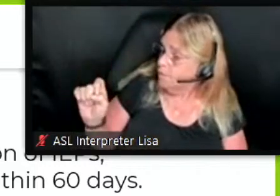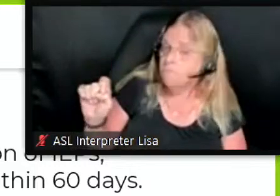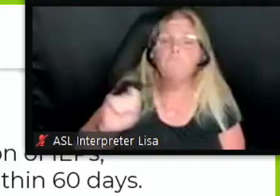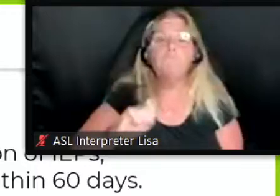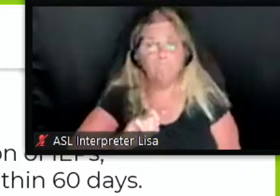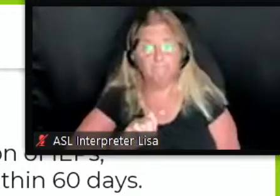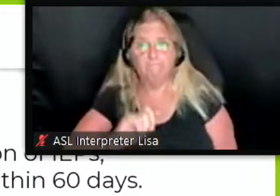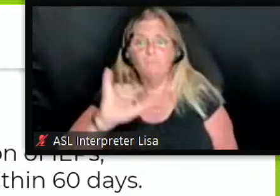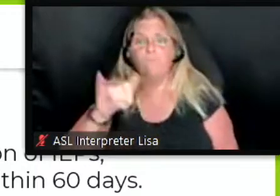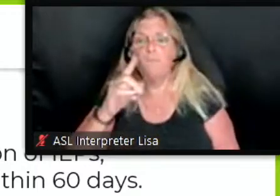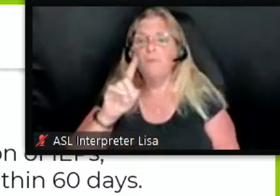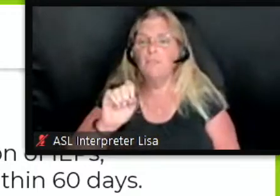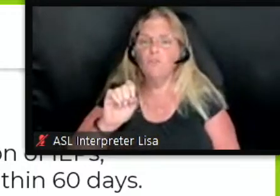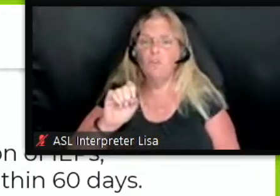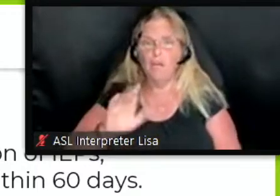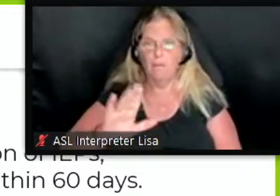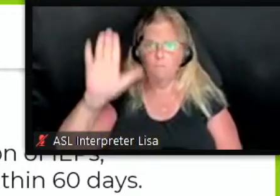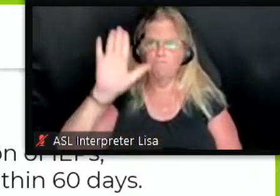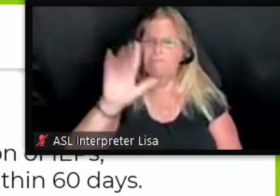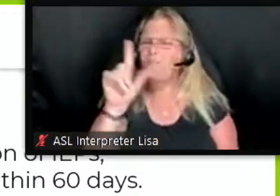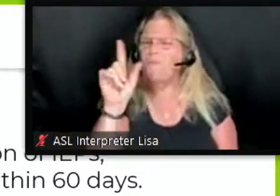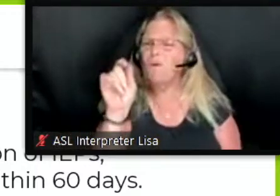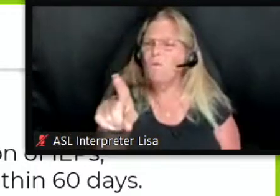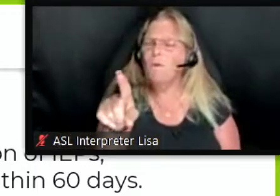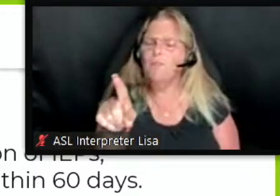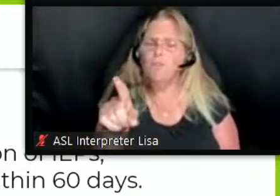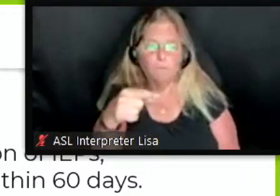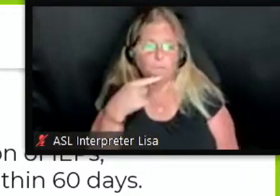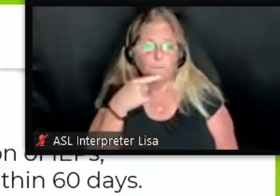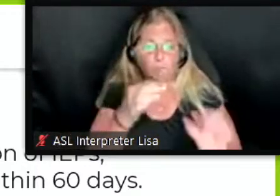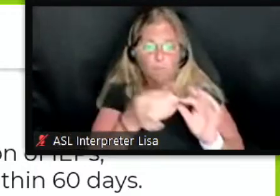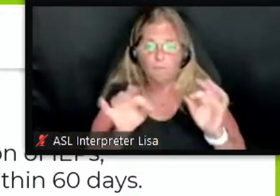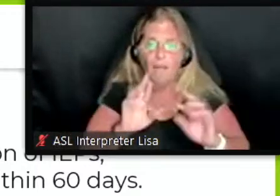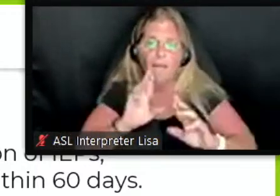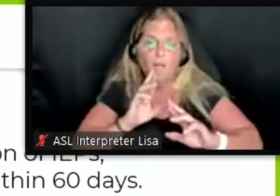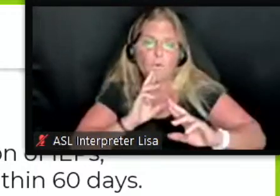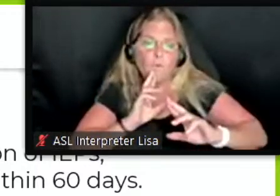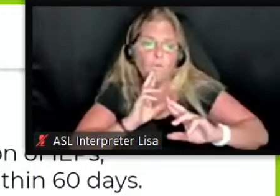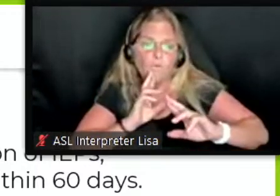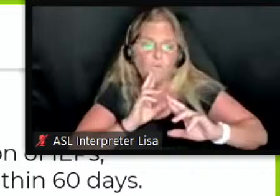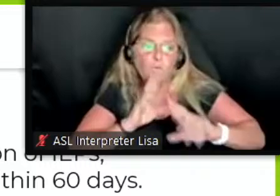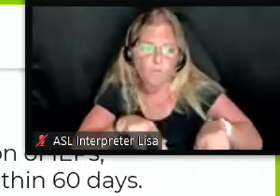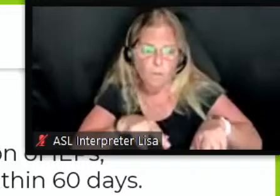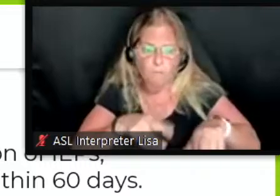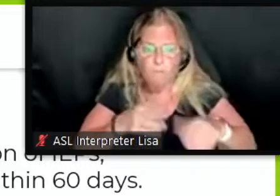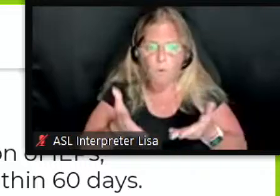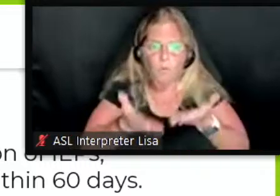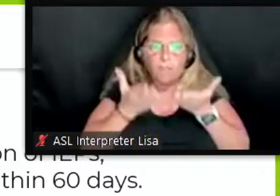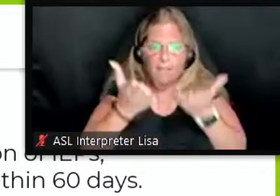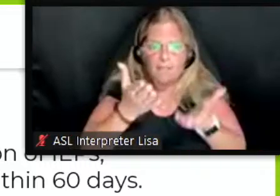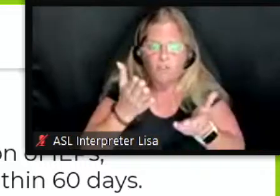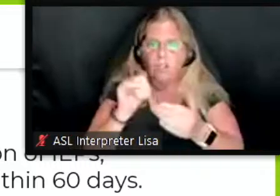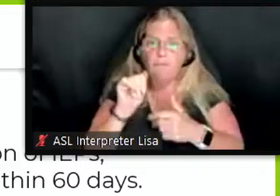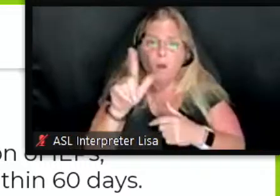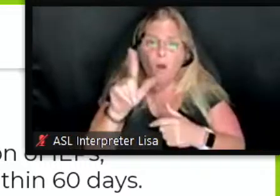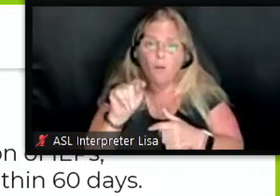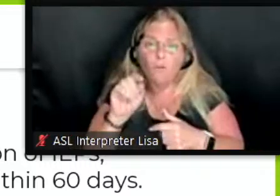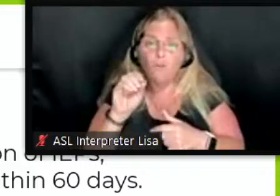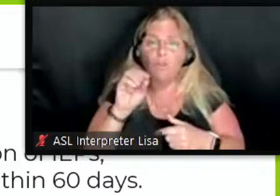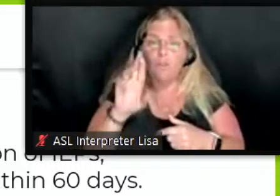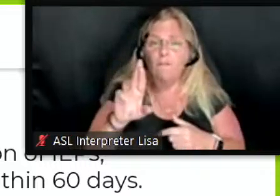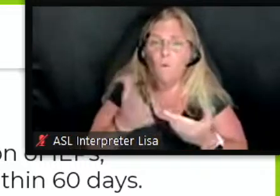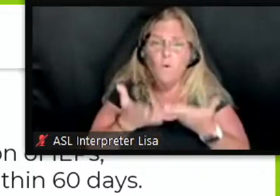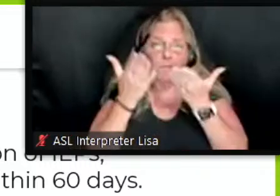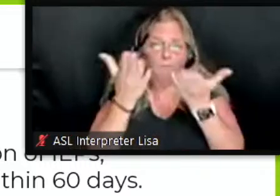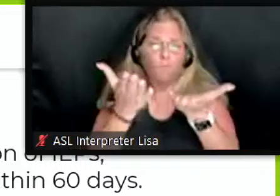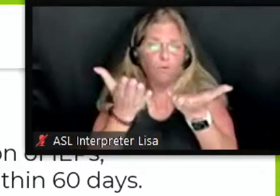So I just had a question. It says, and report on suggested improvements and alternatives. To whom would that report